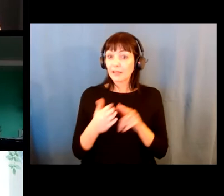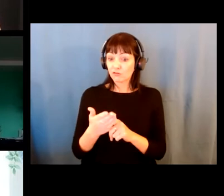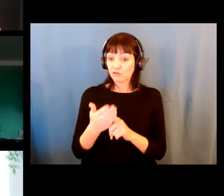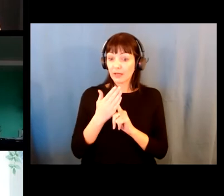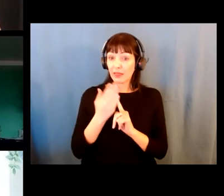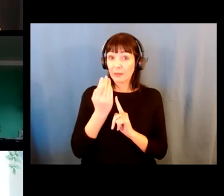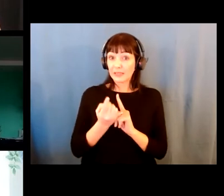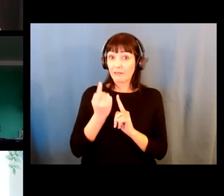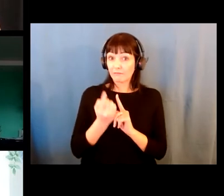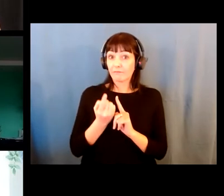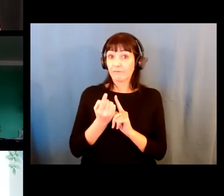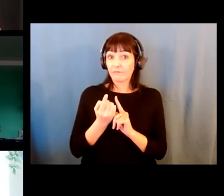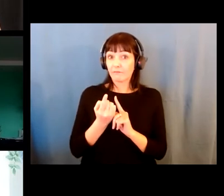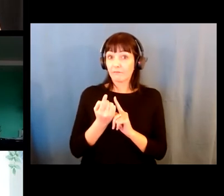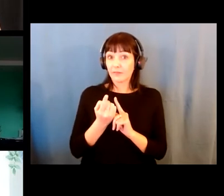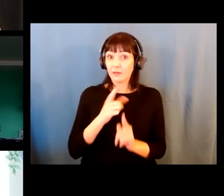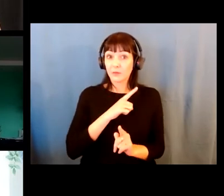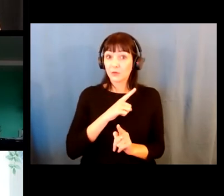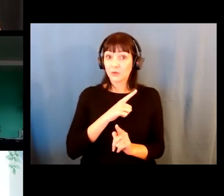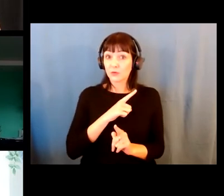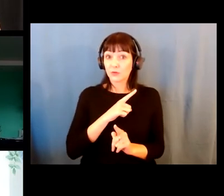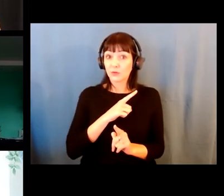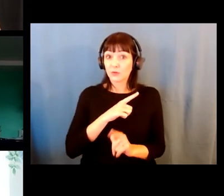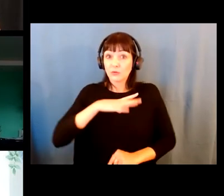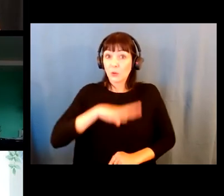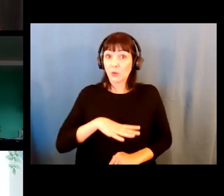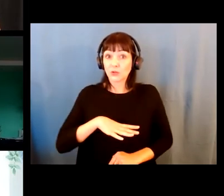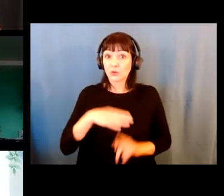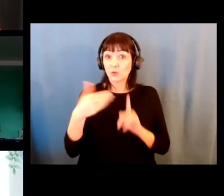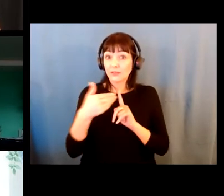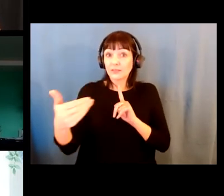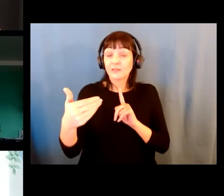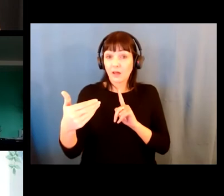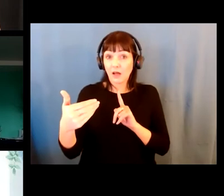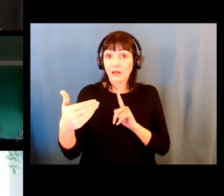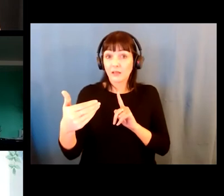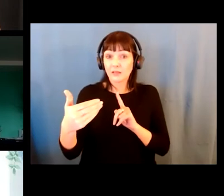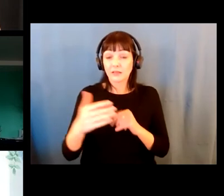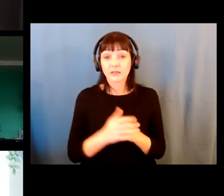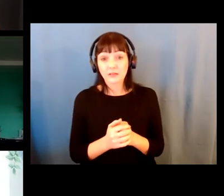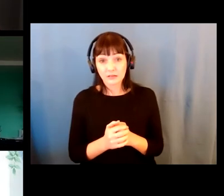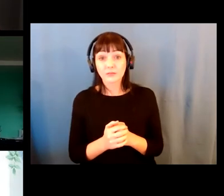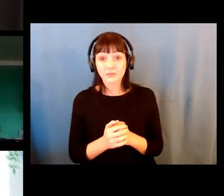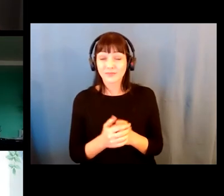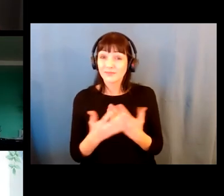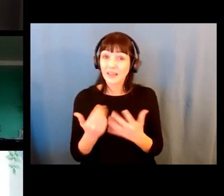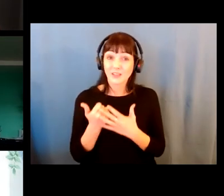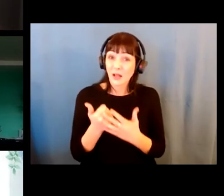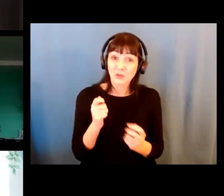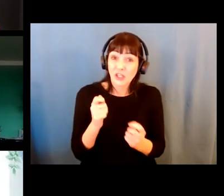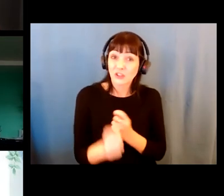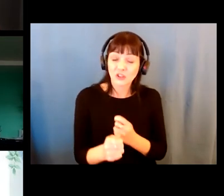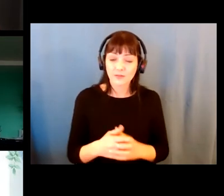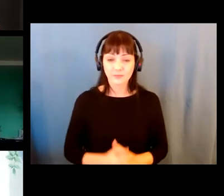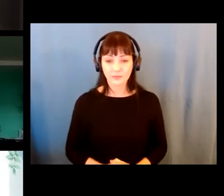they don't want to identify as, and that is also preventing any movement. I work with neurodivergence